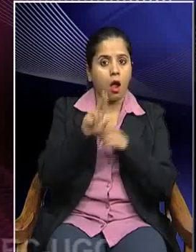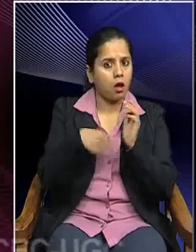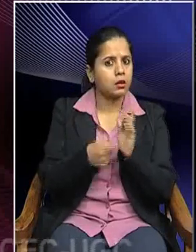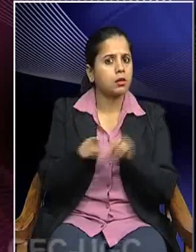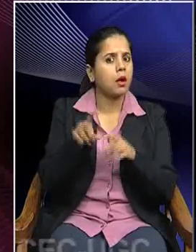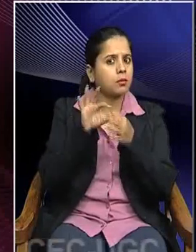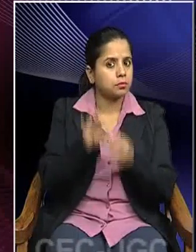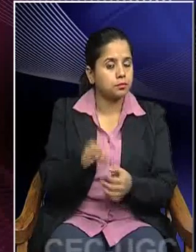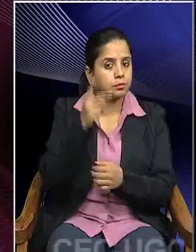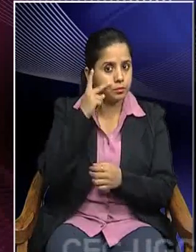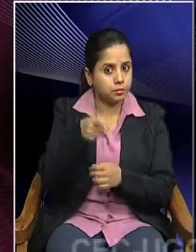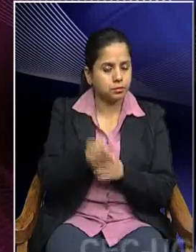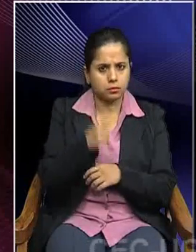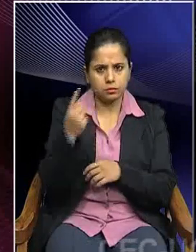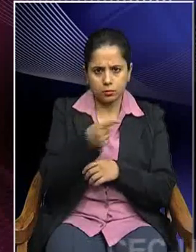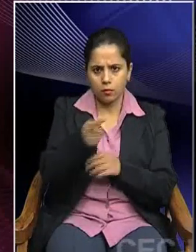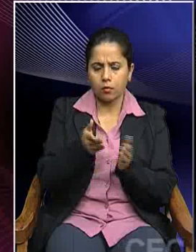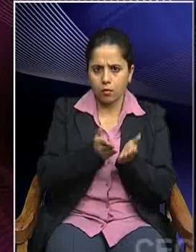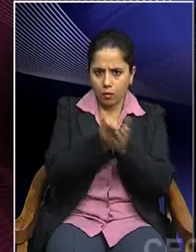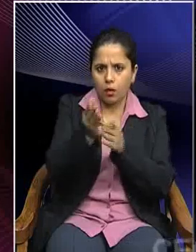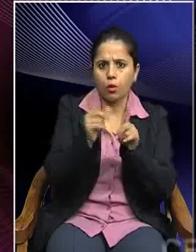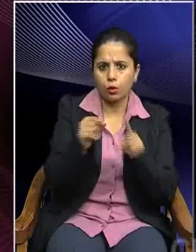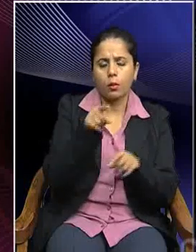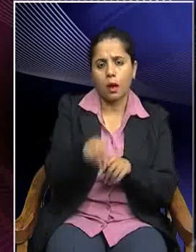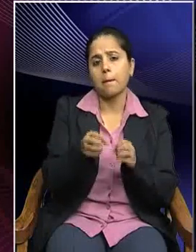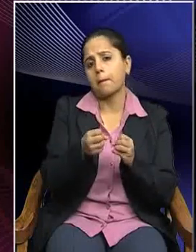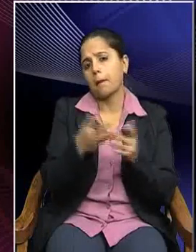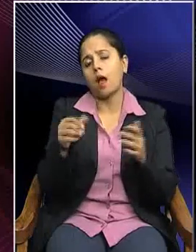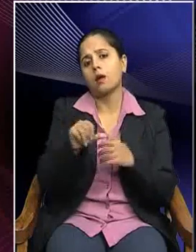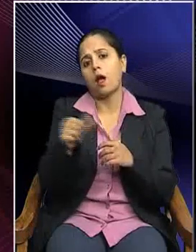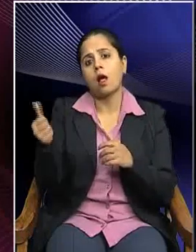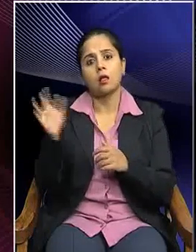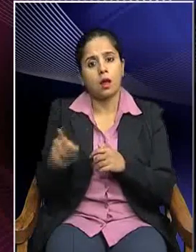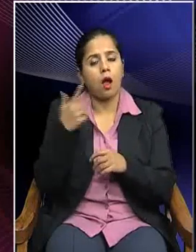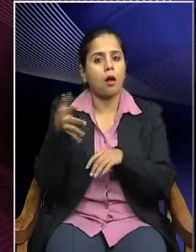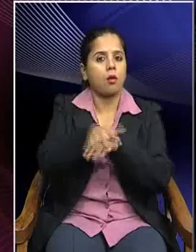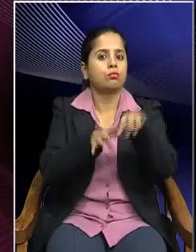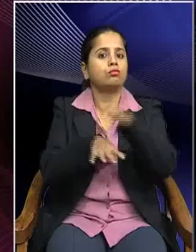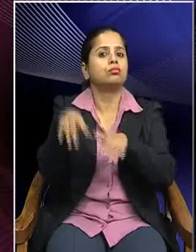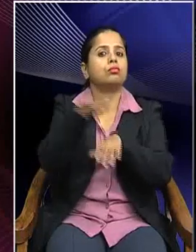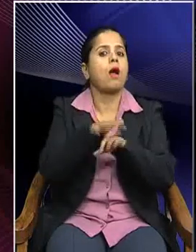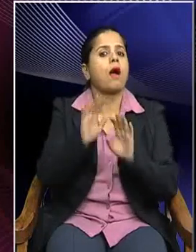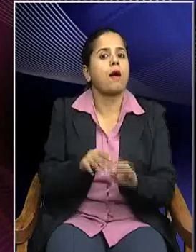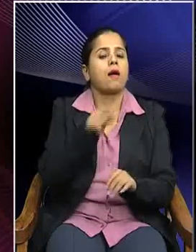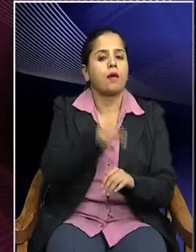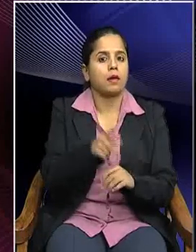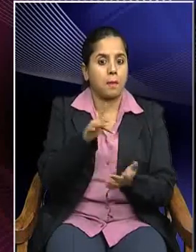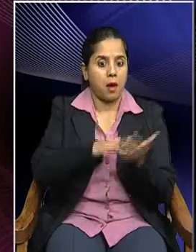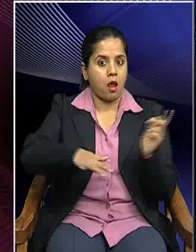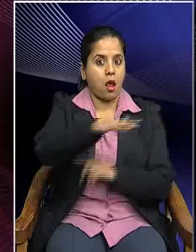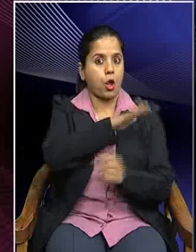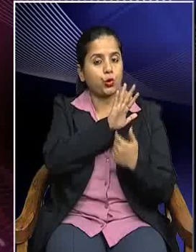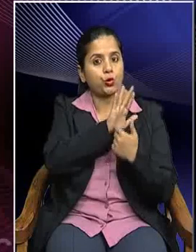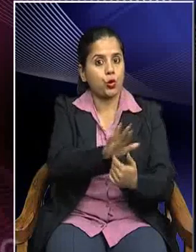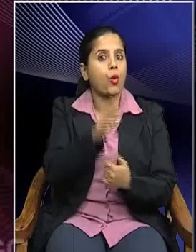not only en route, but there are several other intersections that this particular site